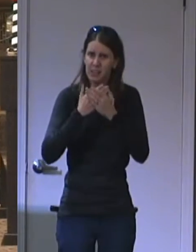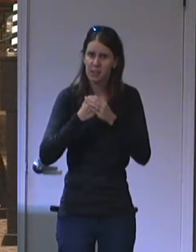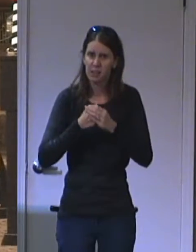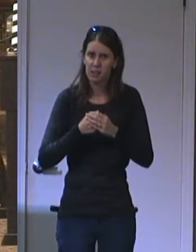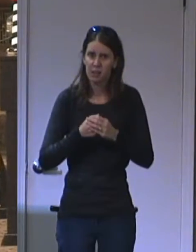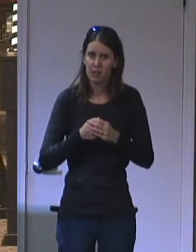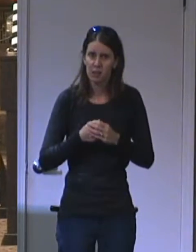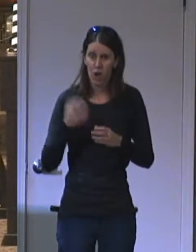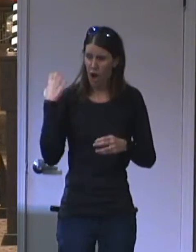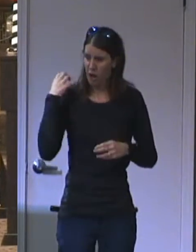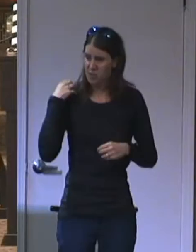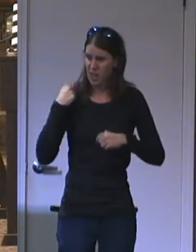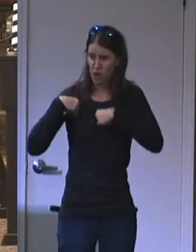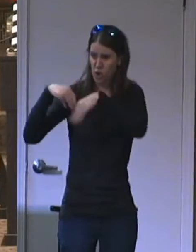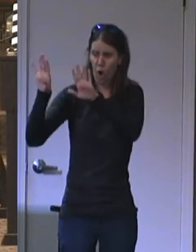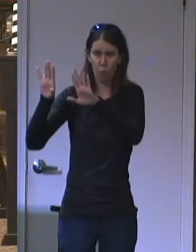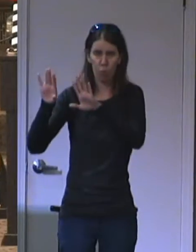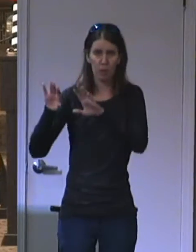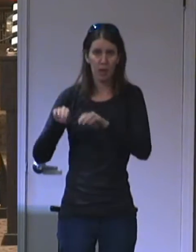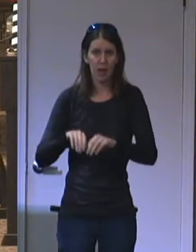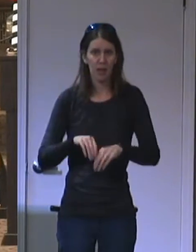and carry everything they had with him.